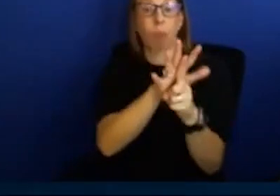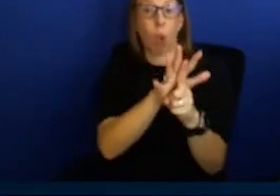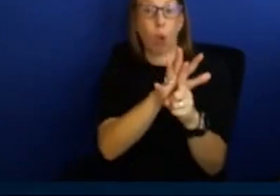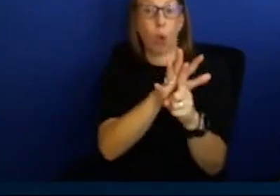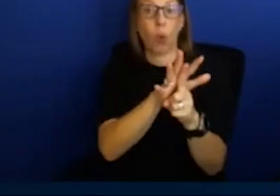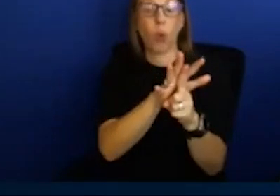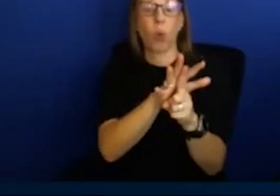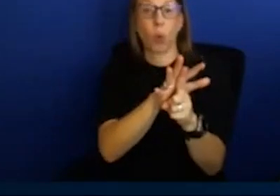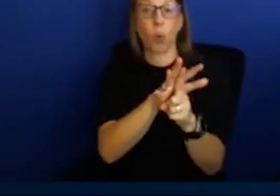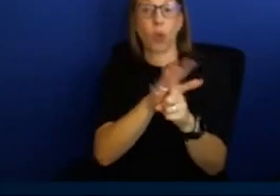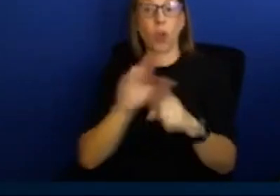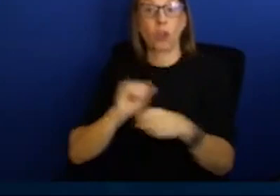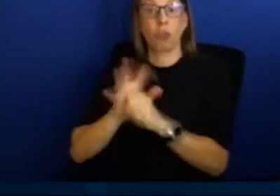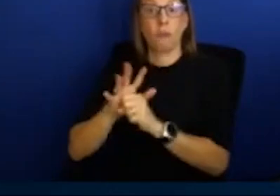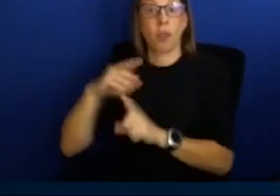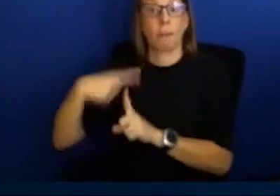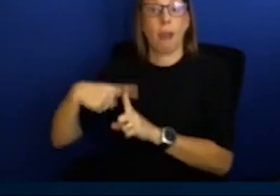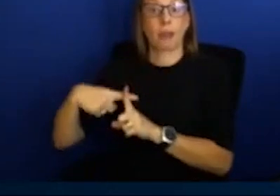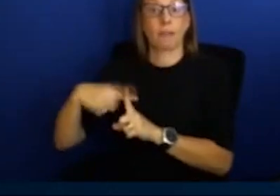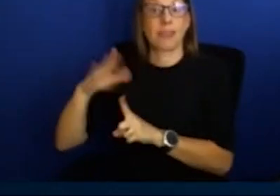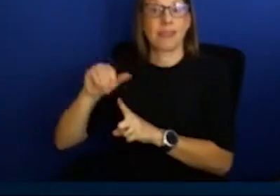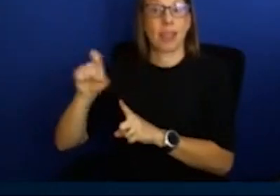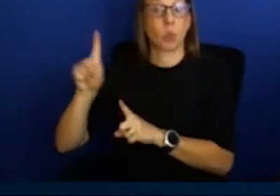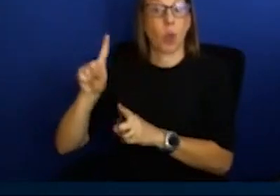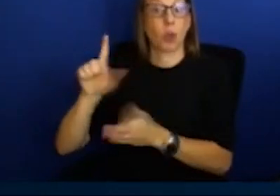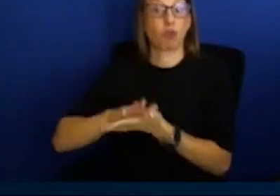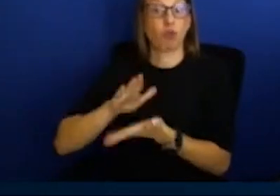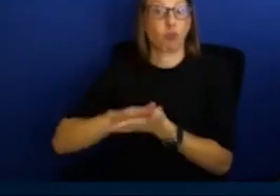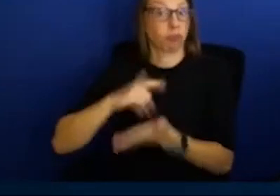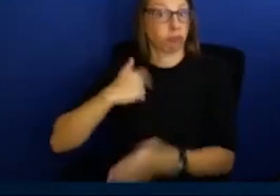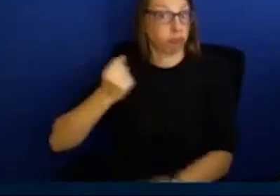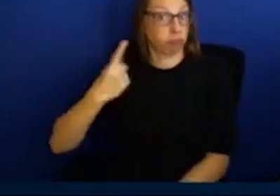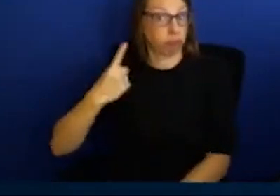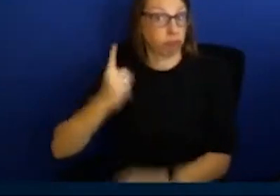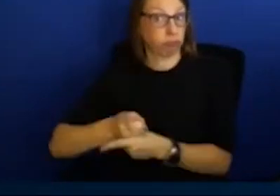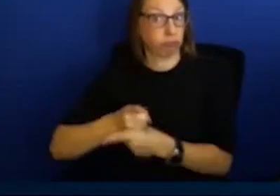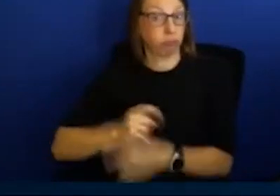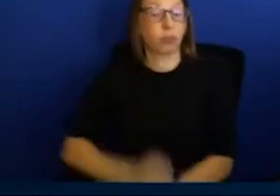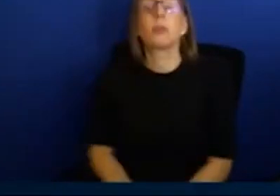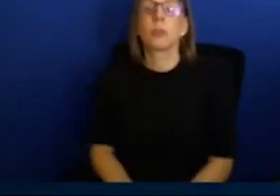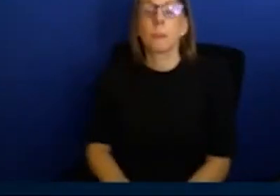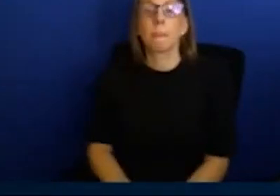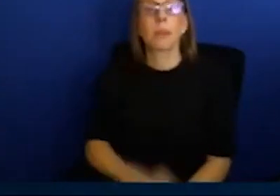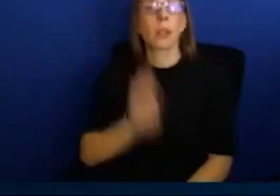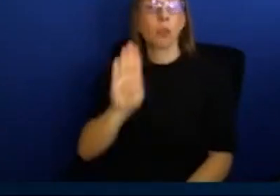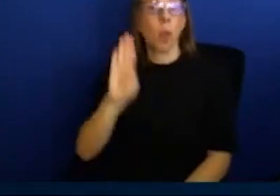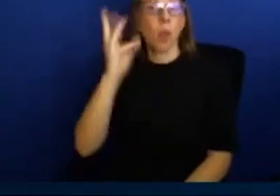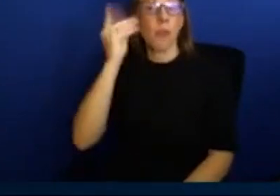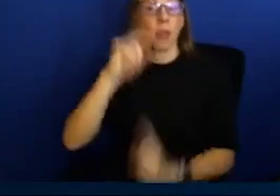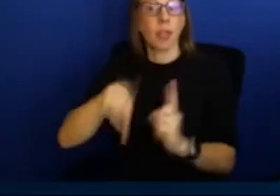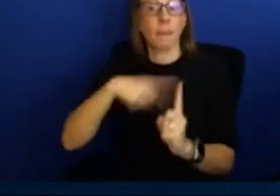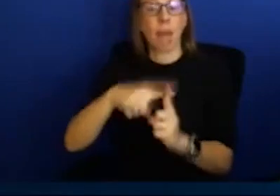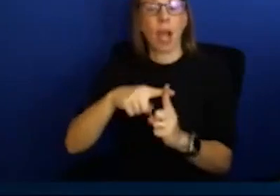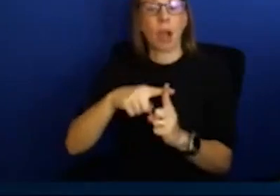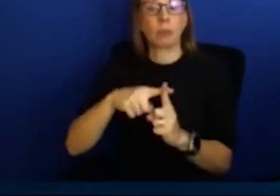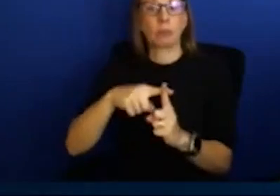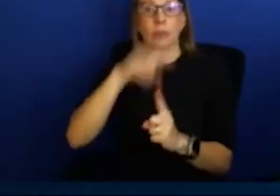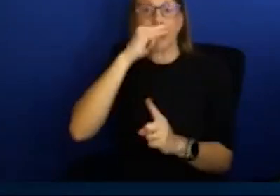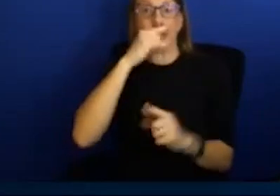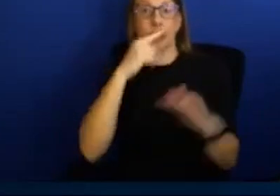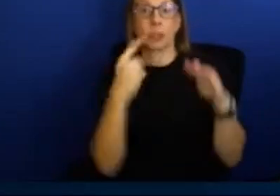a COVID positive case at school, I understand. So what are your thoughts about kids quarantining from